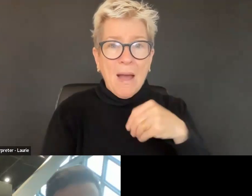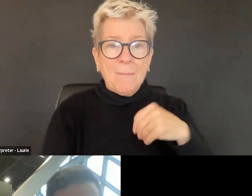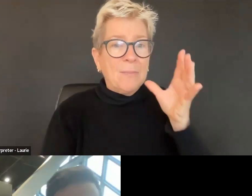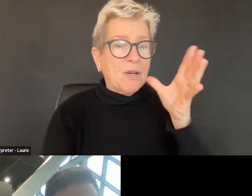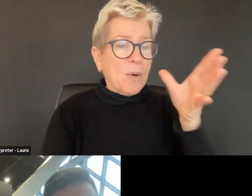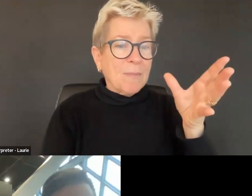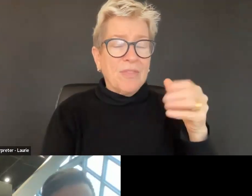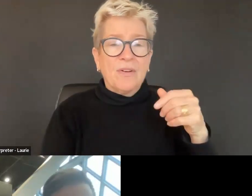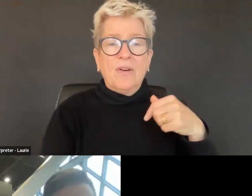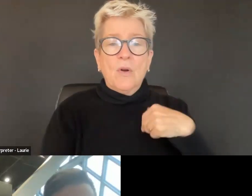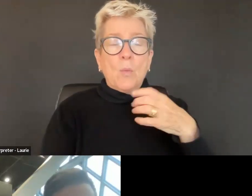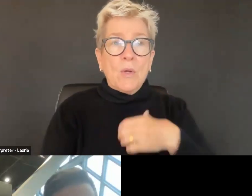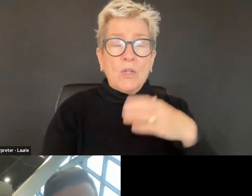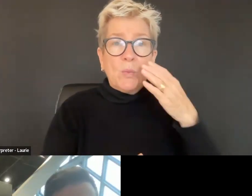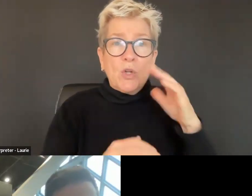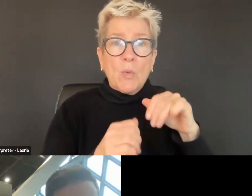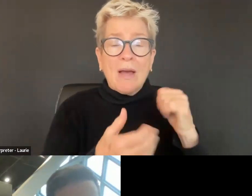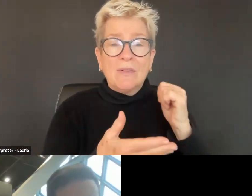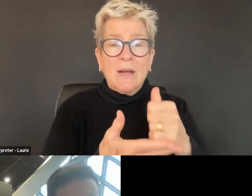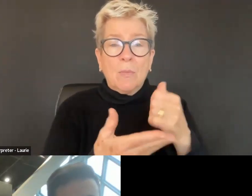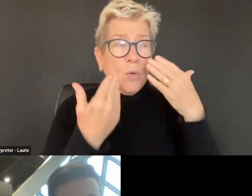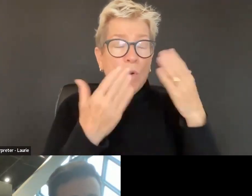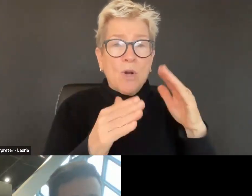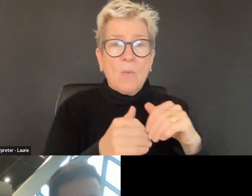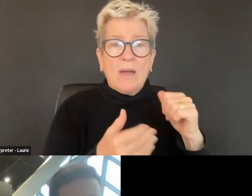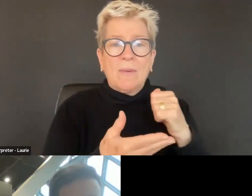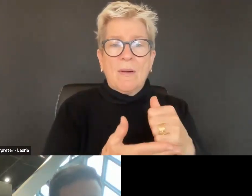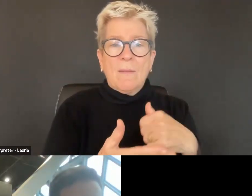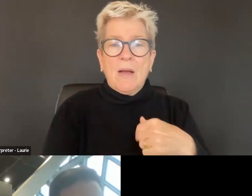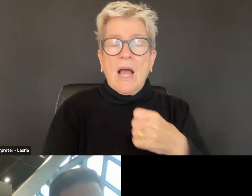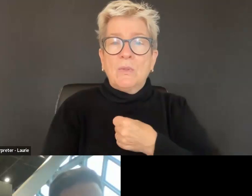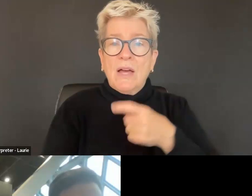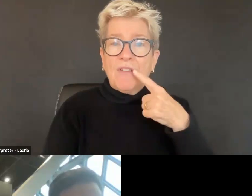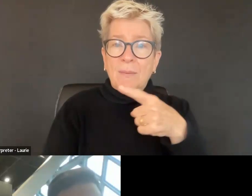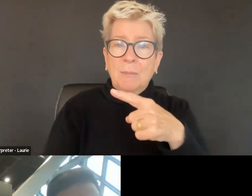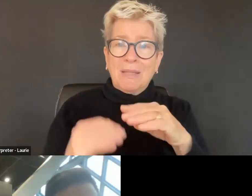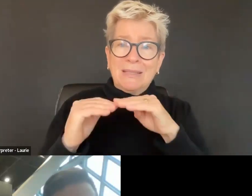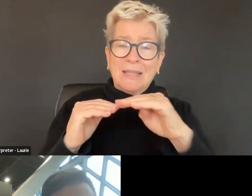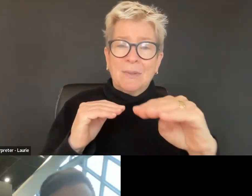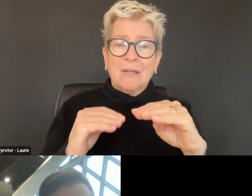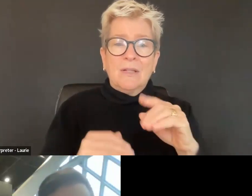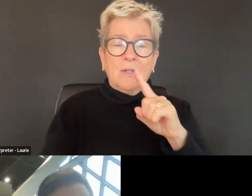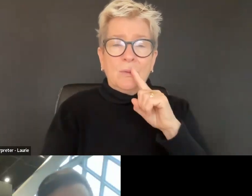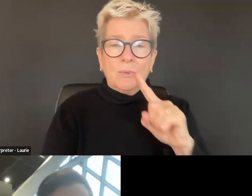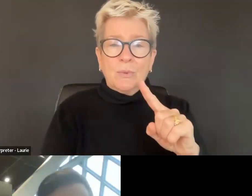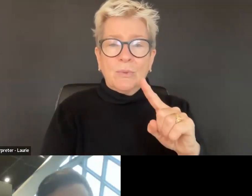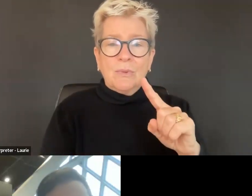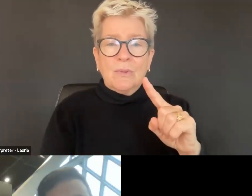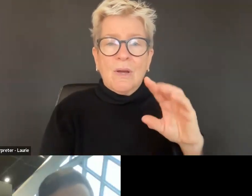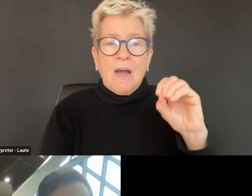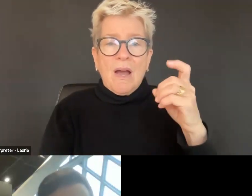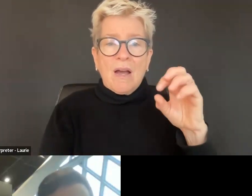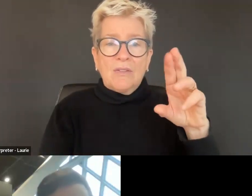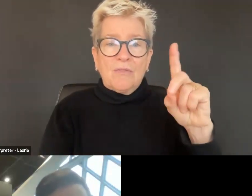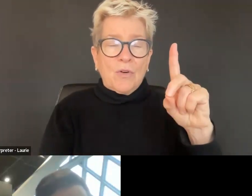wish we knew how to help, but we don't know how to help. I would love him to have some stability. Grants for the Oxfords don't come. He wouldn't get a place there till